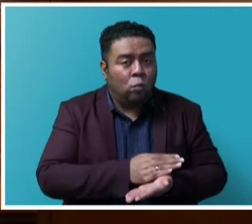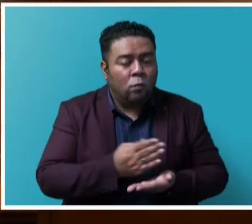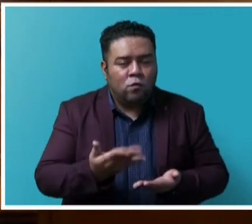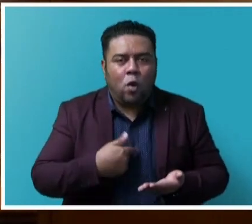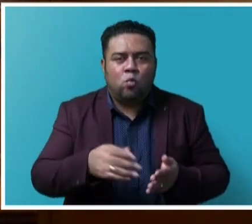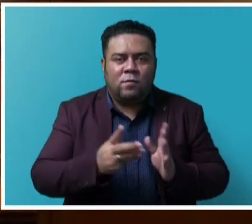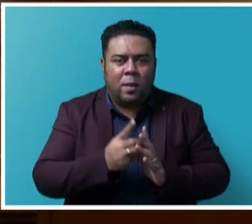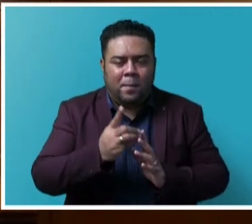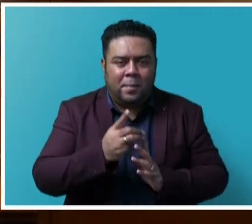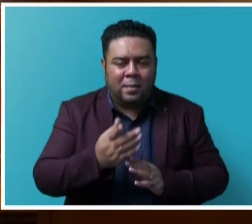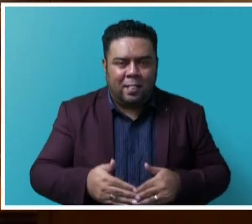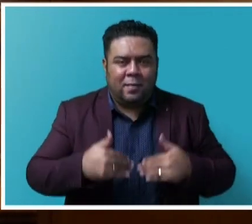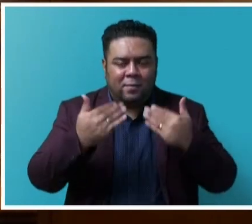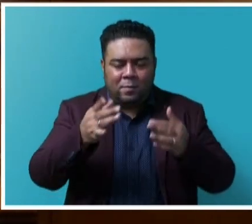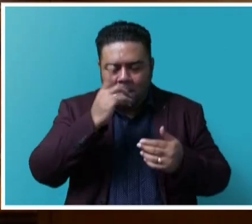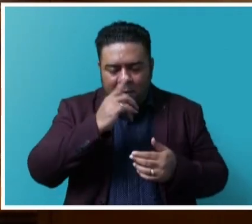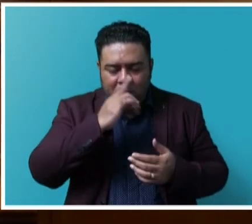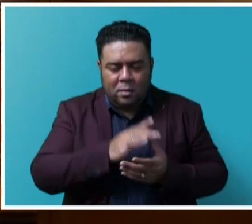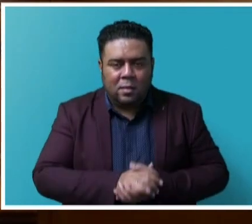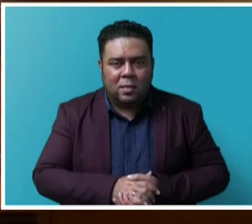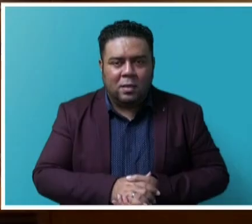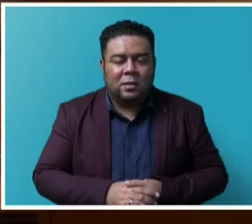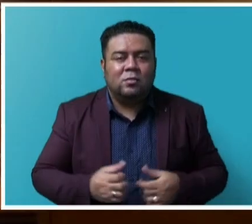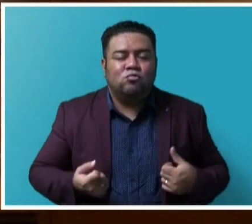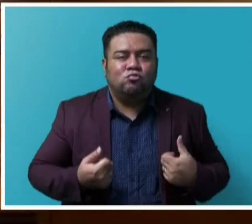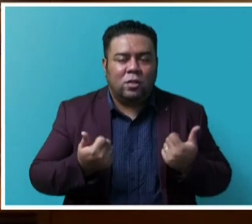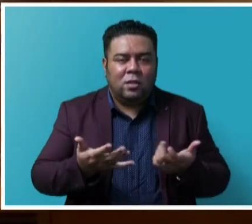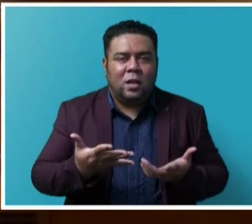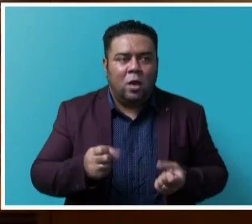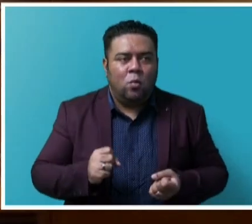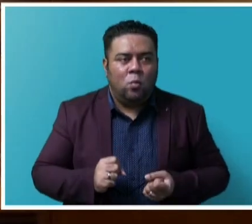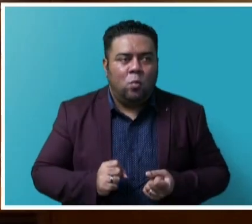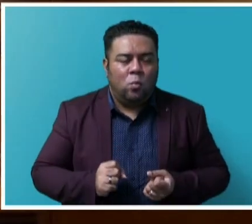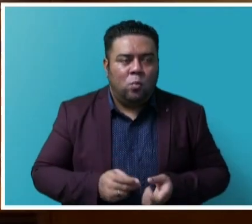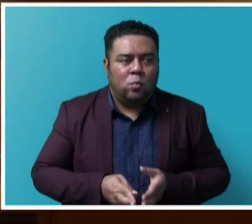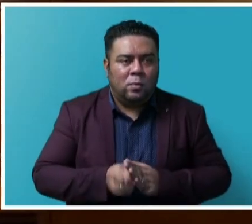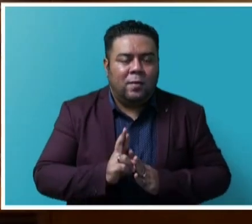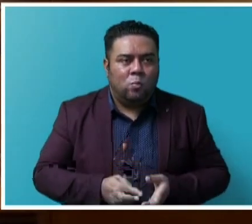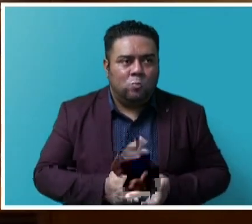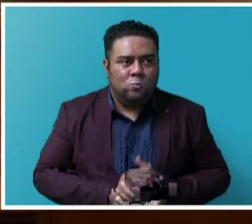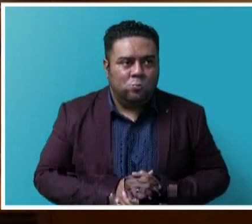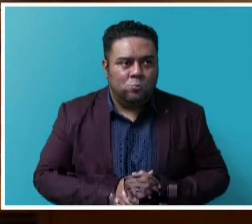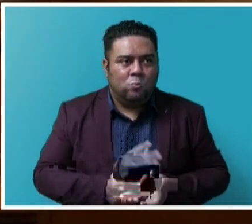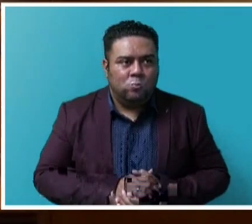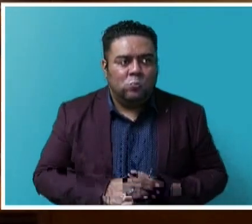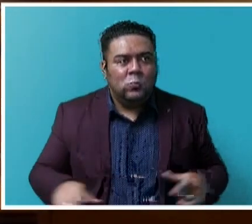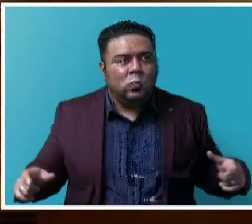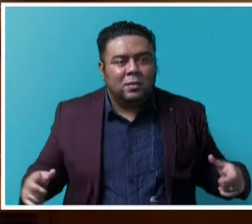development, lift up our people, and strengthen our resilience in the face of